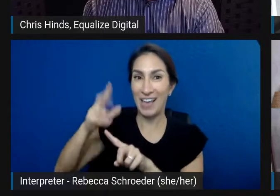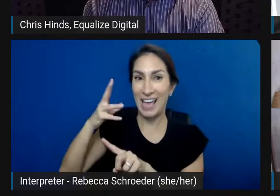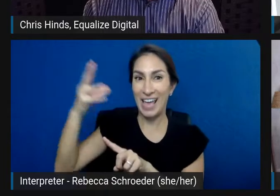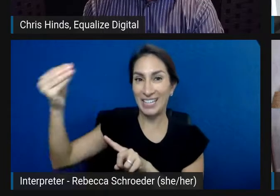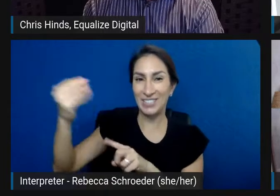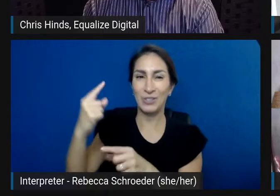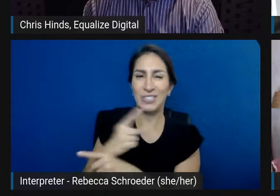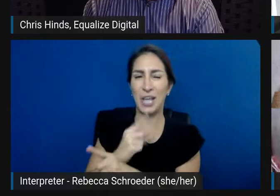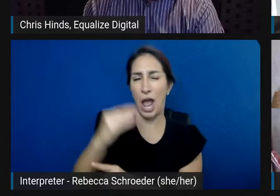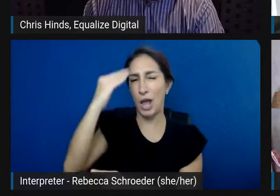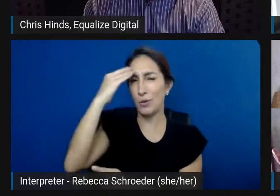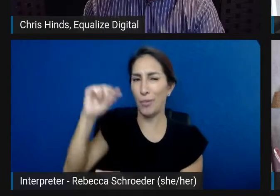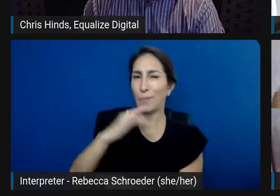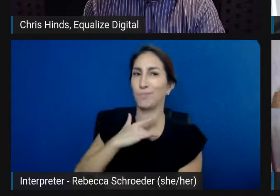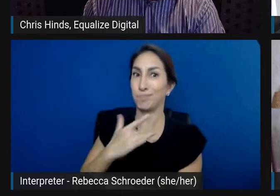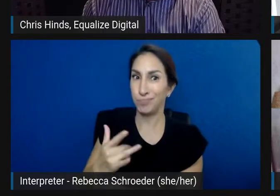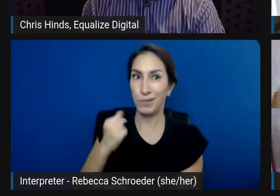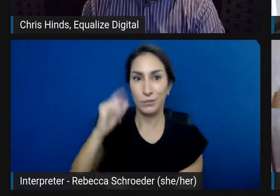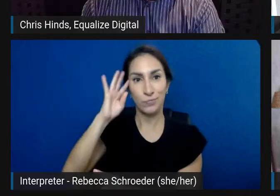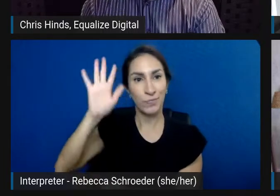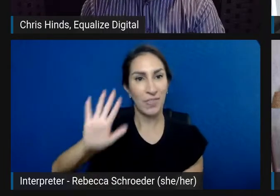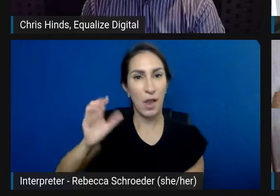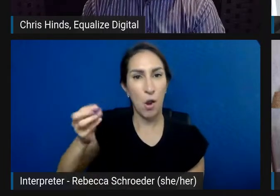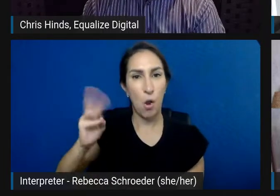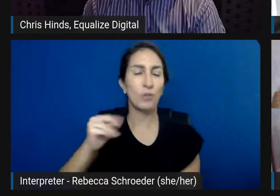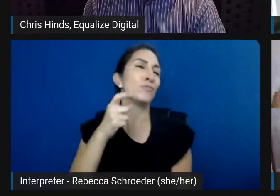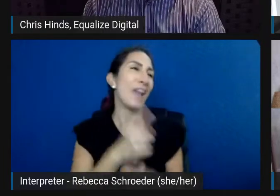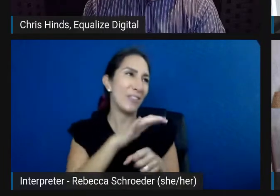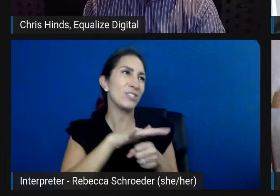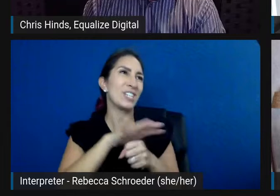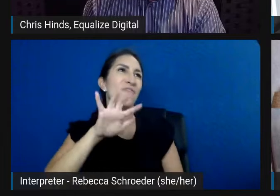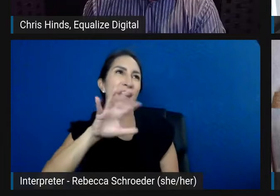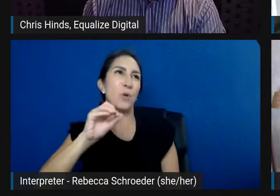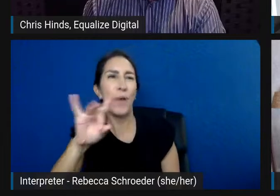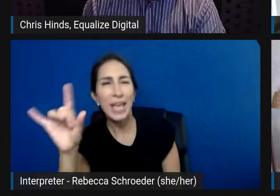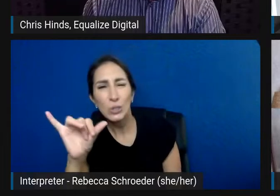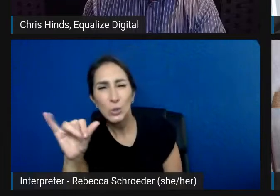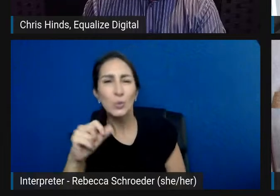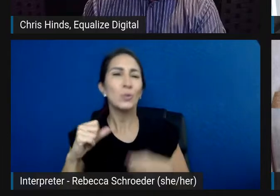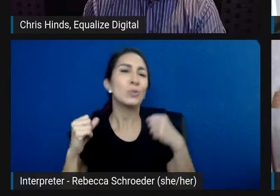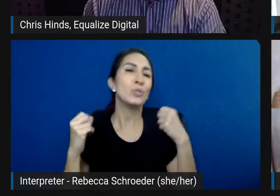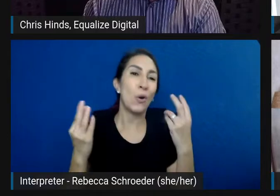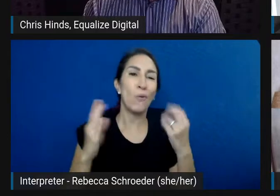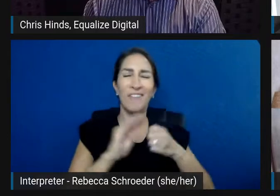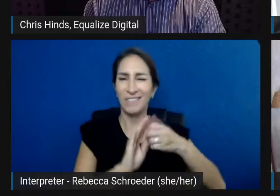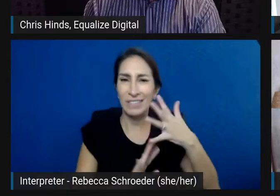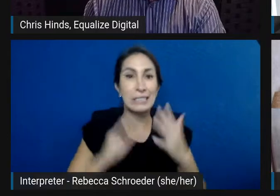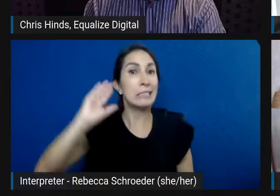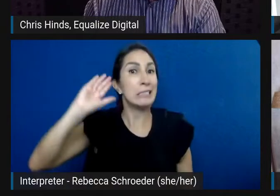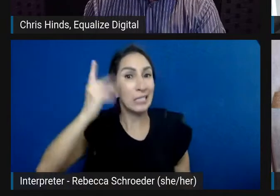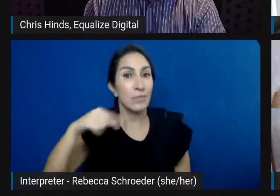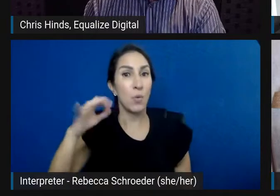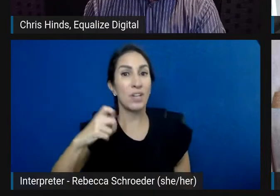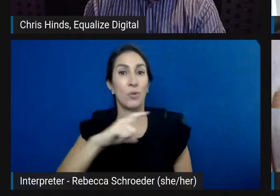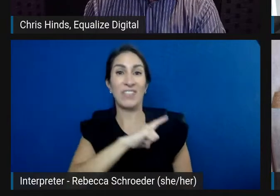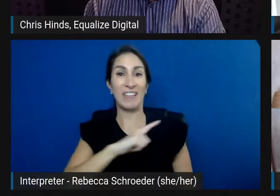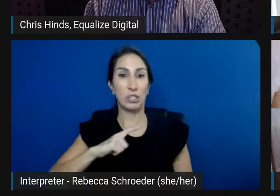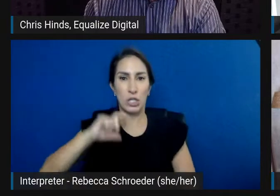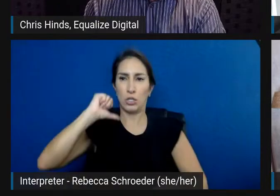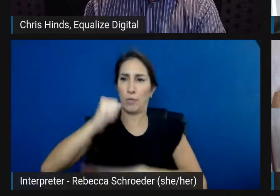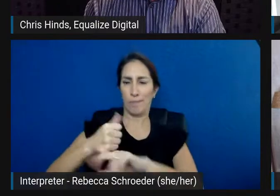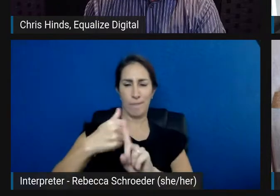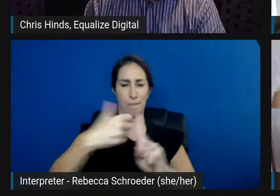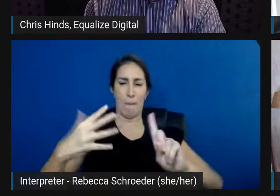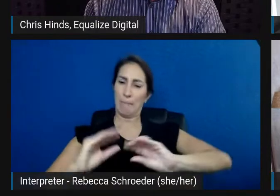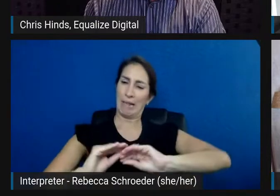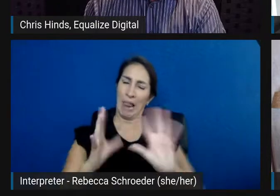that all of us. And there's Section 508, right? Like there's all these things. So it sounds like they want to legislatively clarify that. And I would say